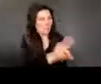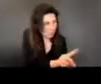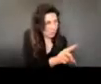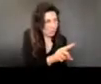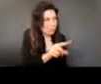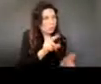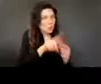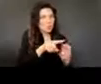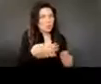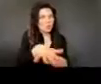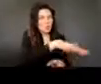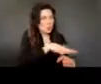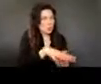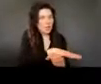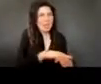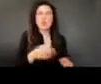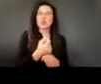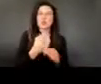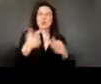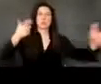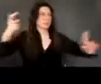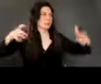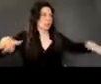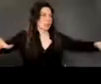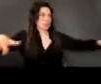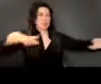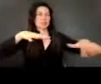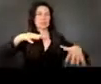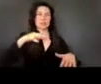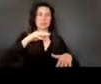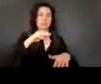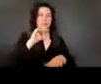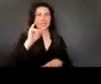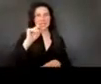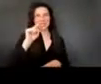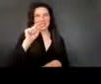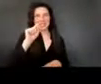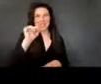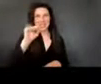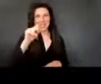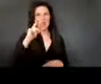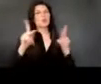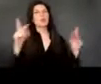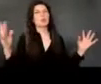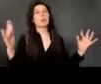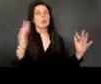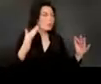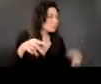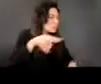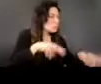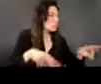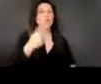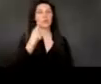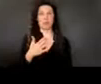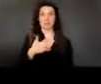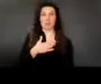create, you know, large scale installations that people can kind of experience. So I think just in terms of my own practice, I